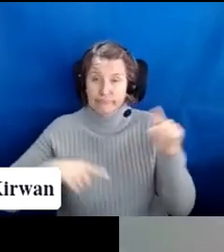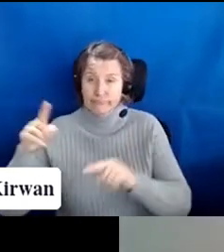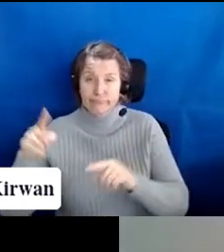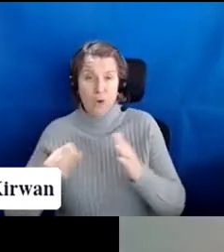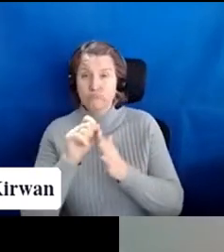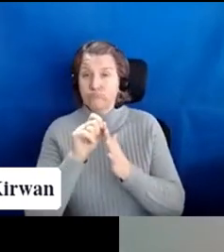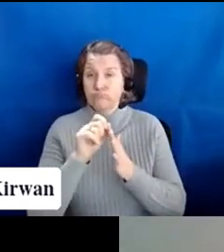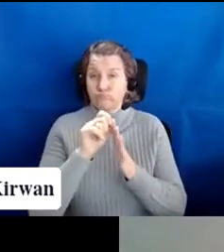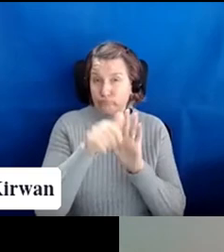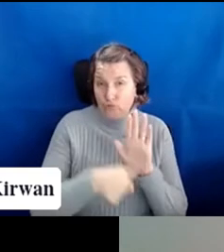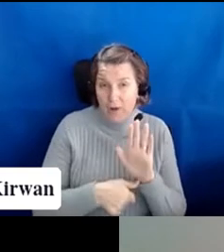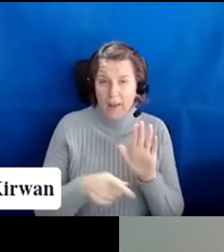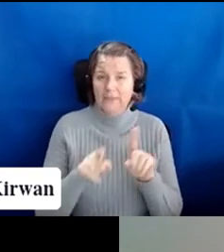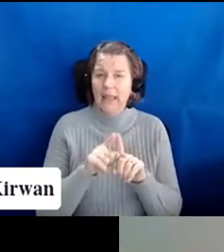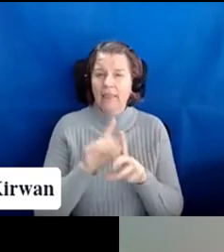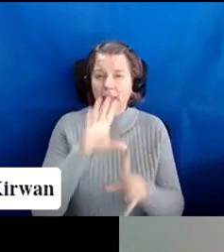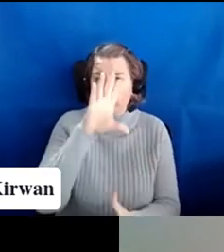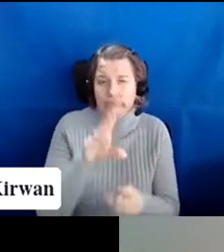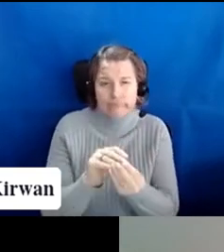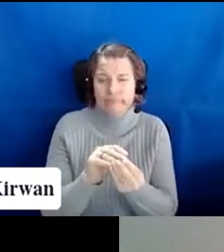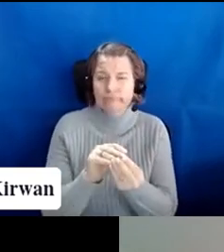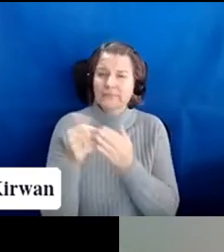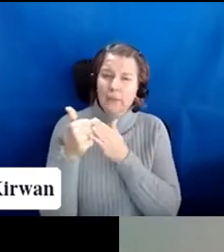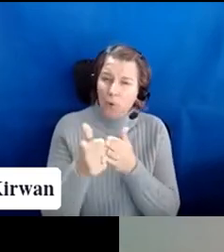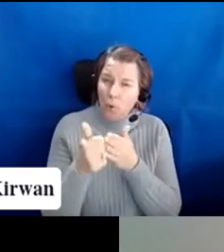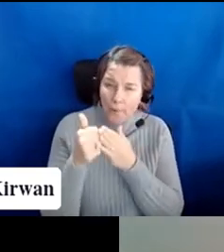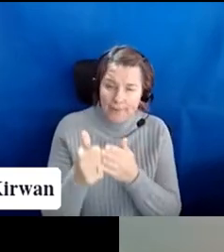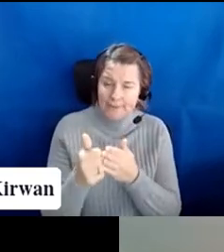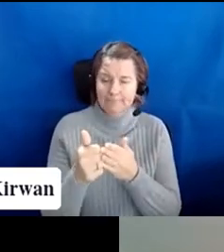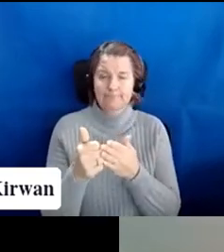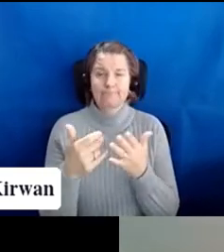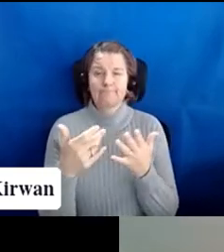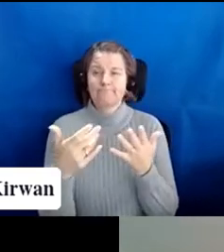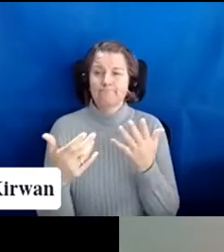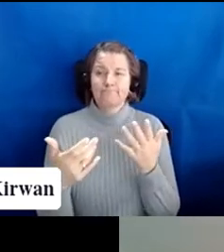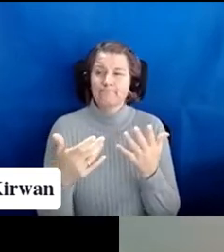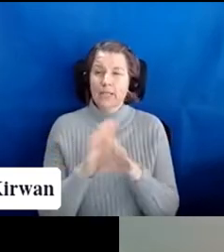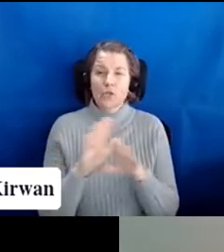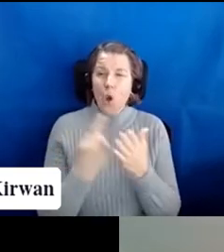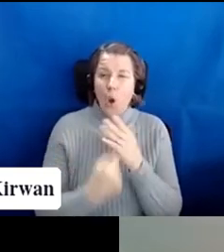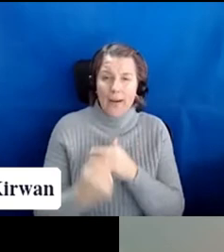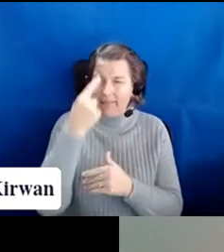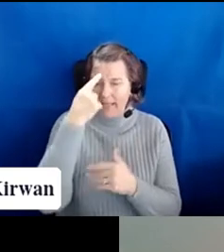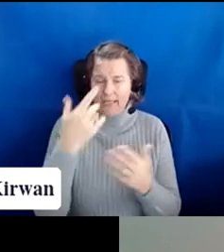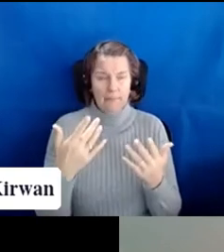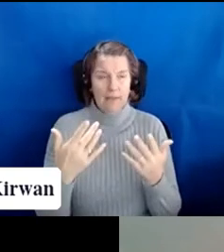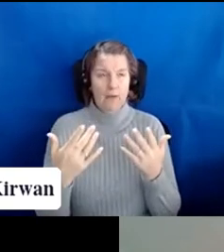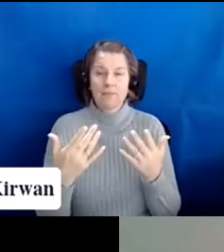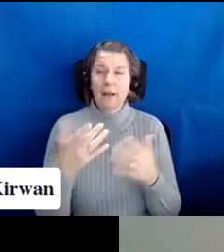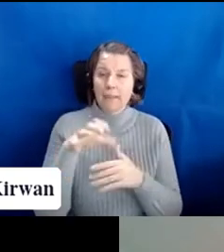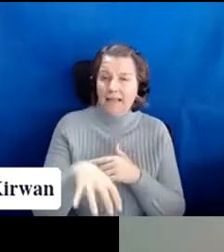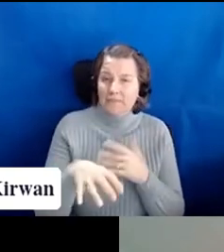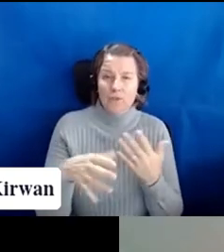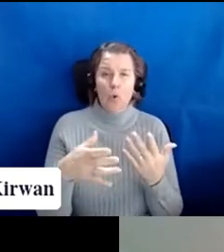kind of that wraparound support, around that, you know, not just thinking about the kind of the placement or